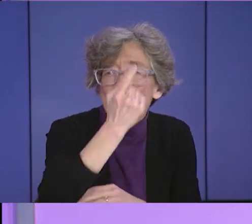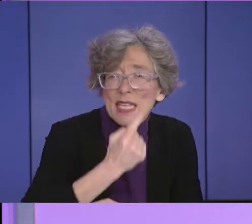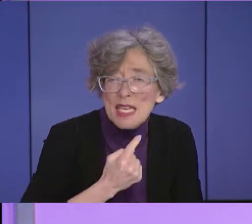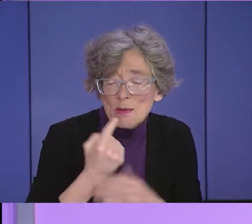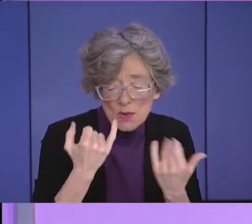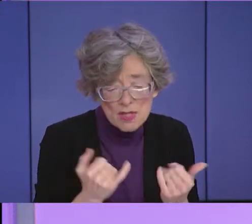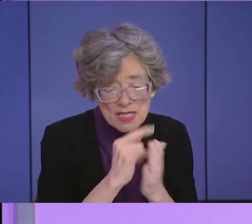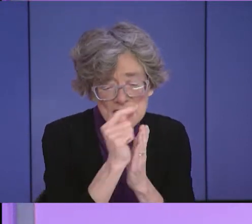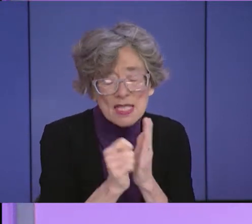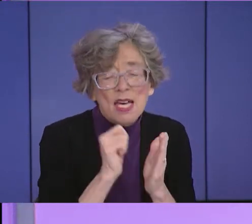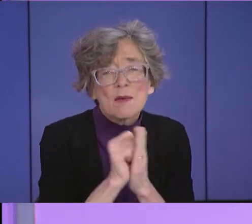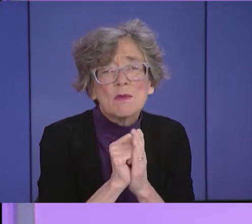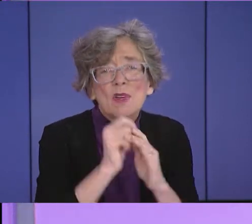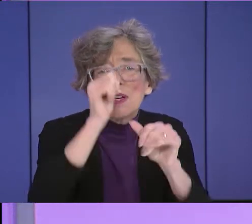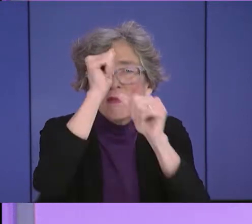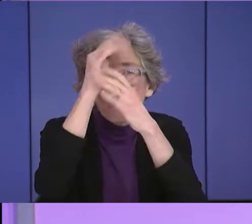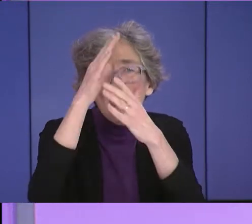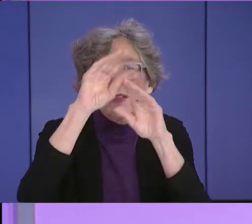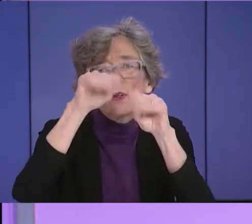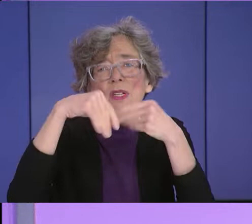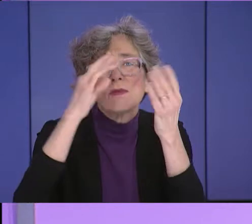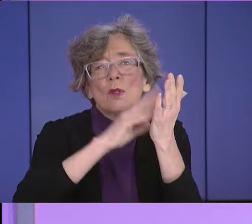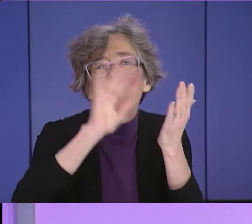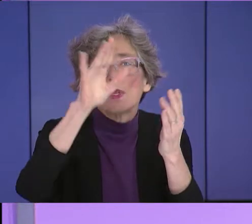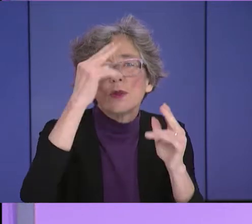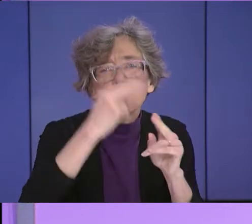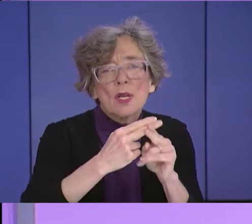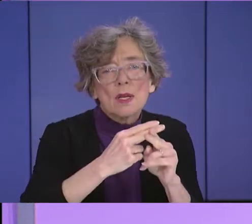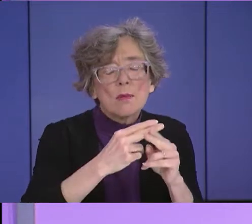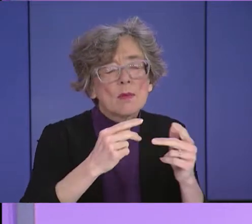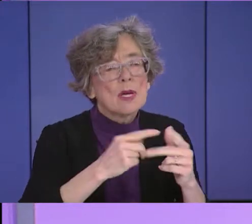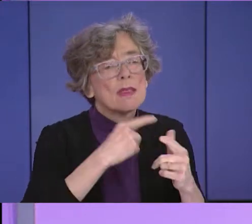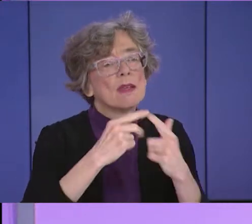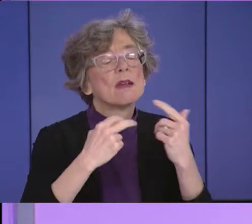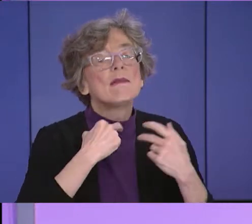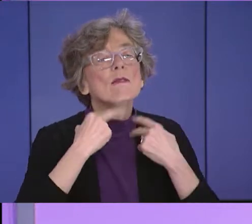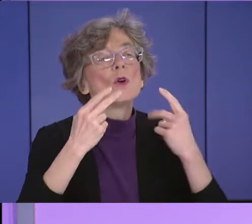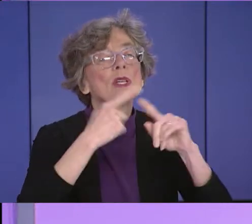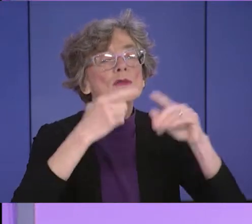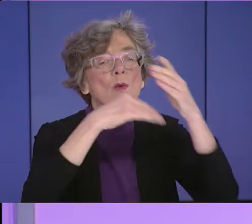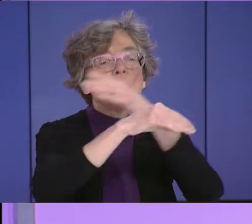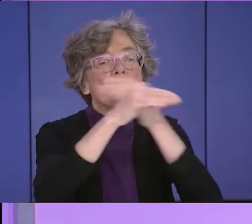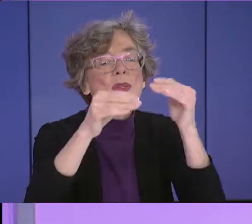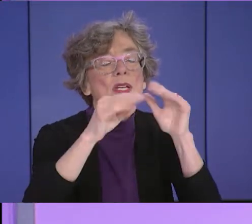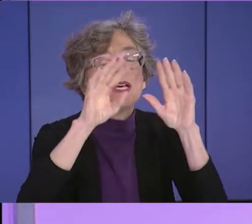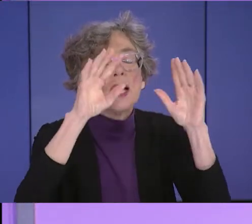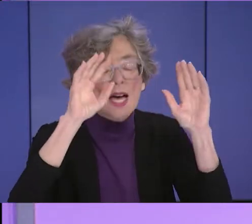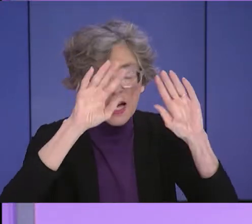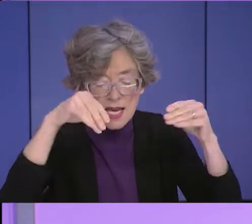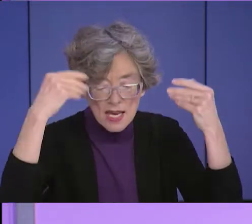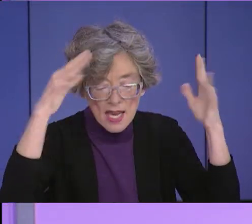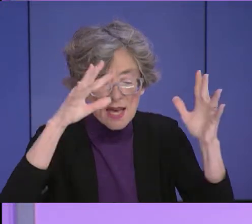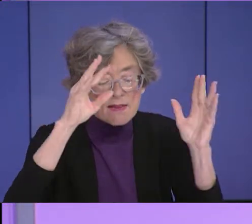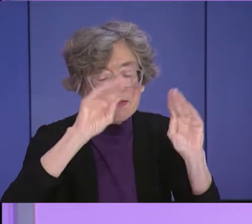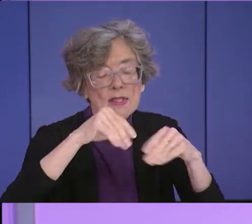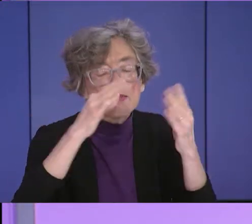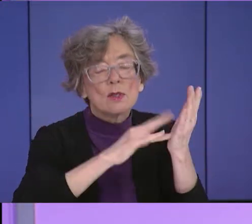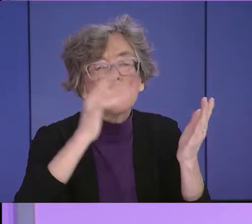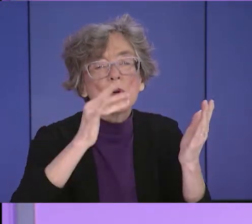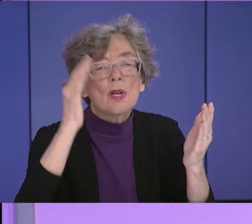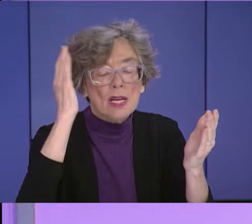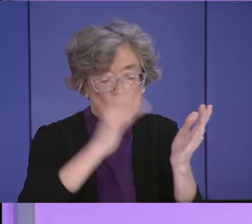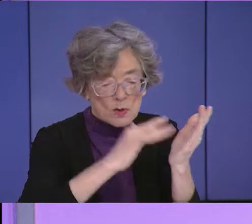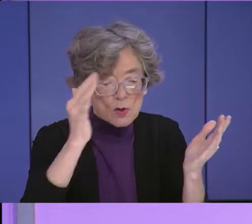hour. Father, glorify your name. Then a voice came from heaven. I have glorified it, and I will glorify it